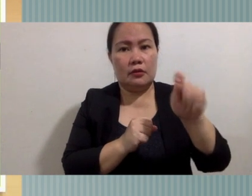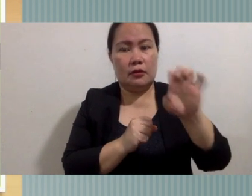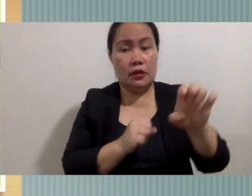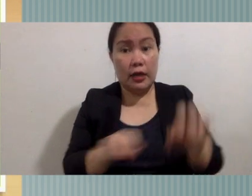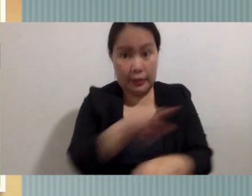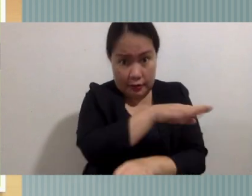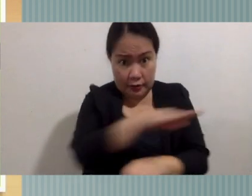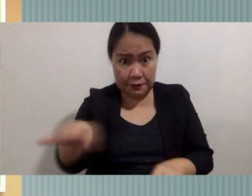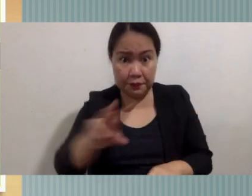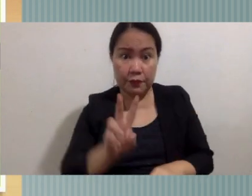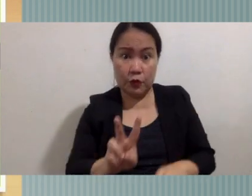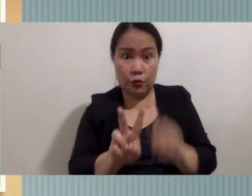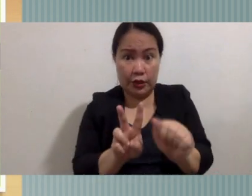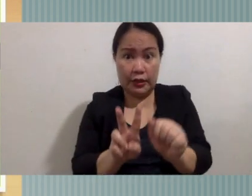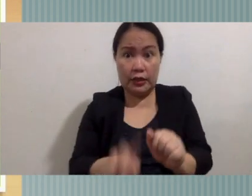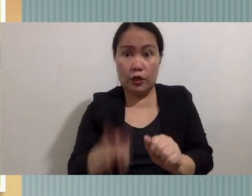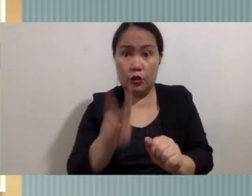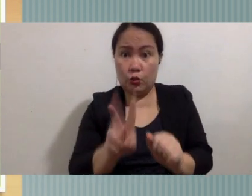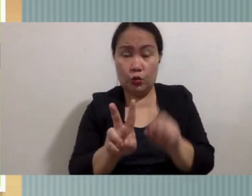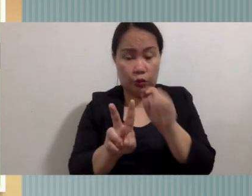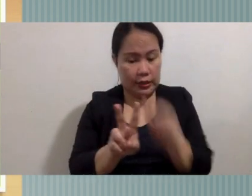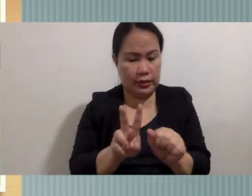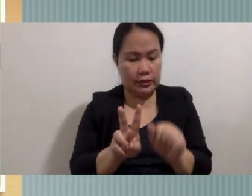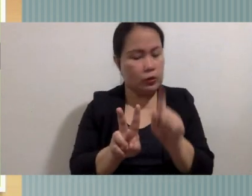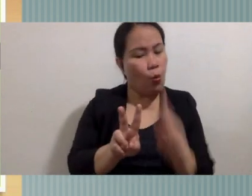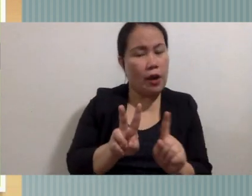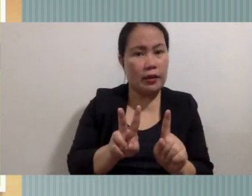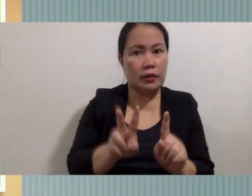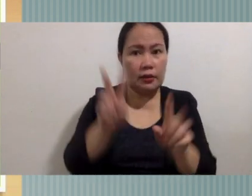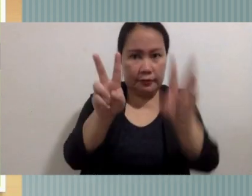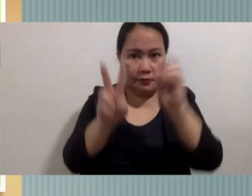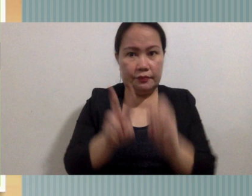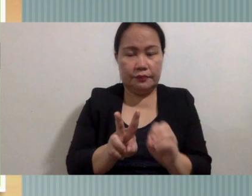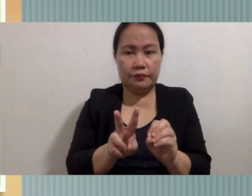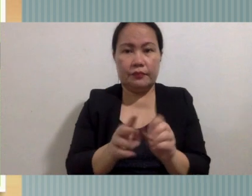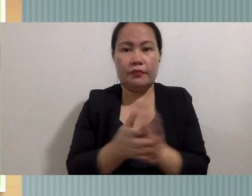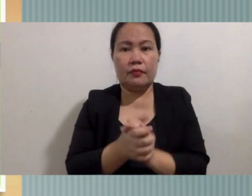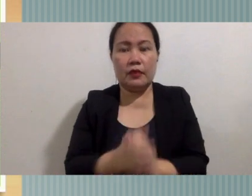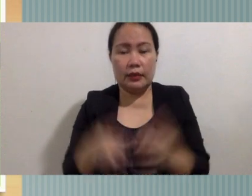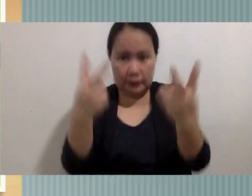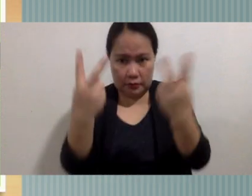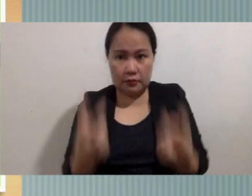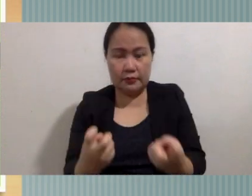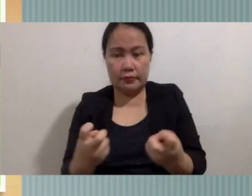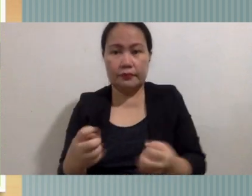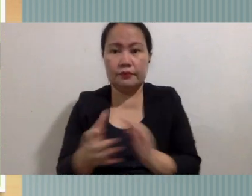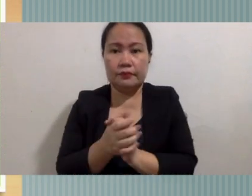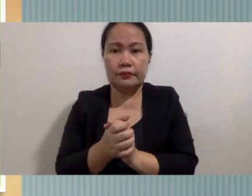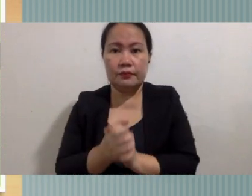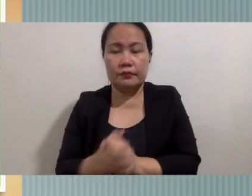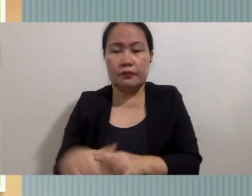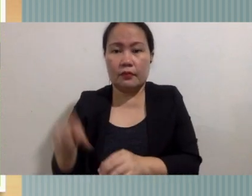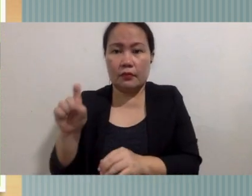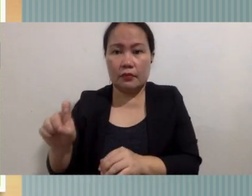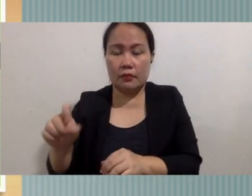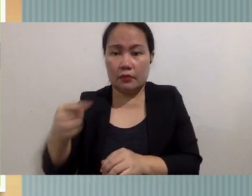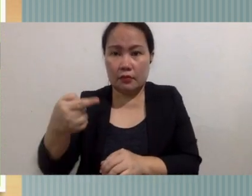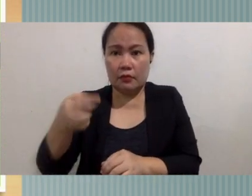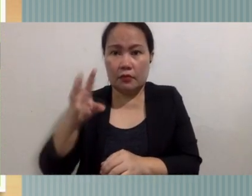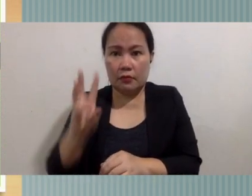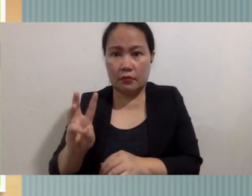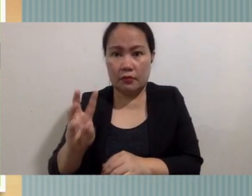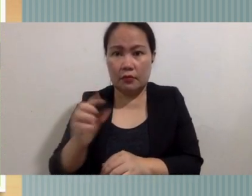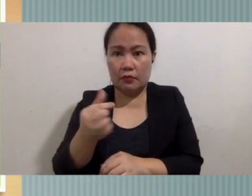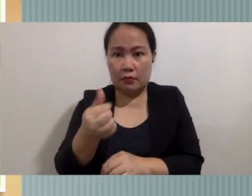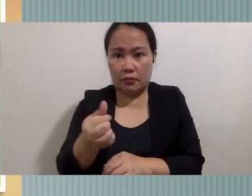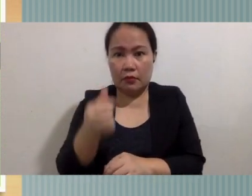substitution lang. Okay? All over 2 times 1 since this is a. So our a is 1. Let us simplify.